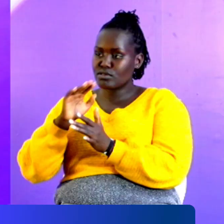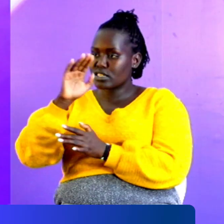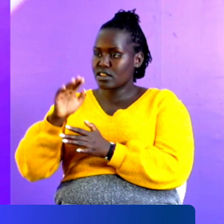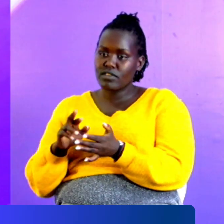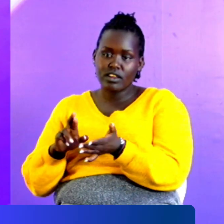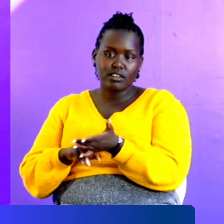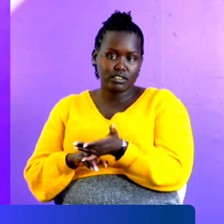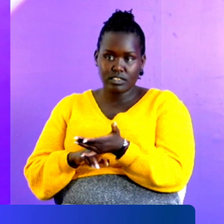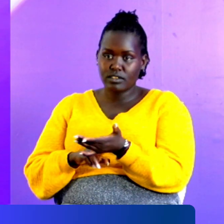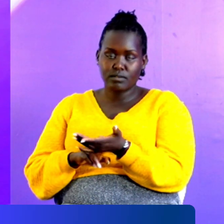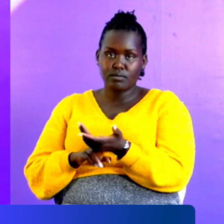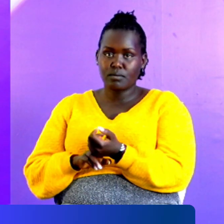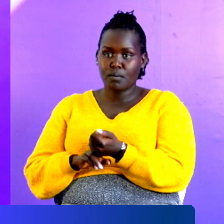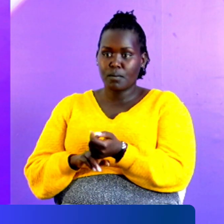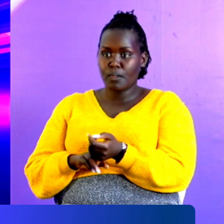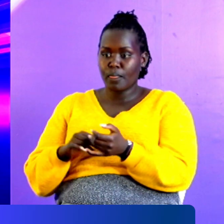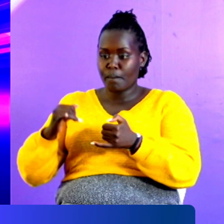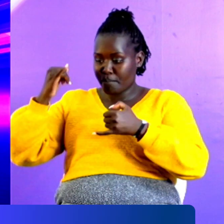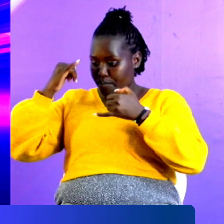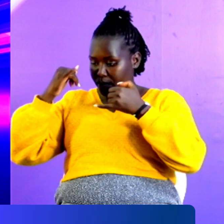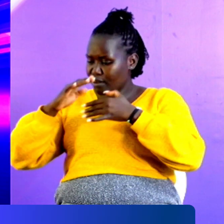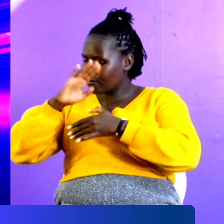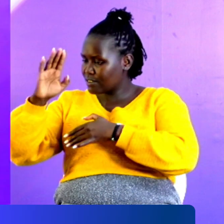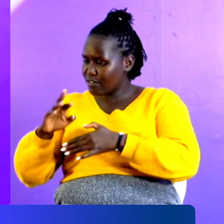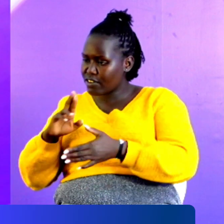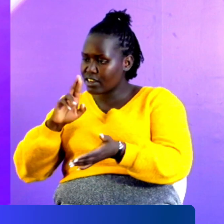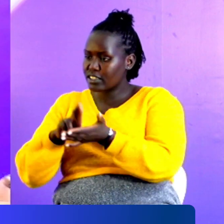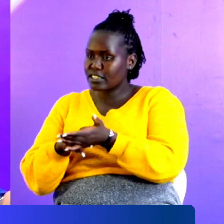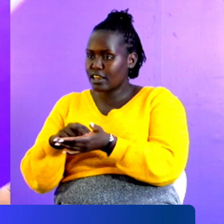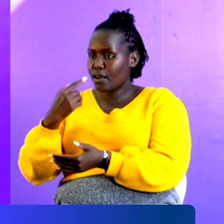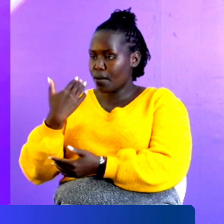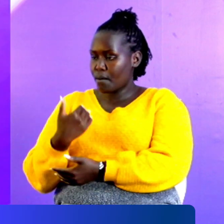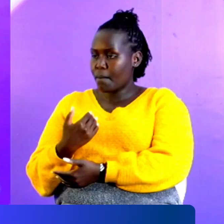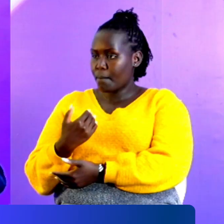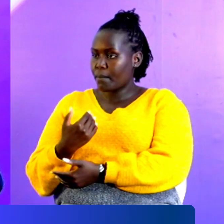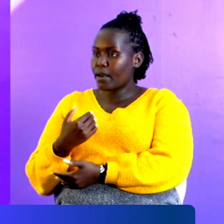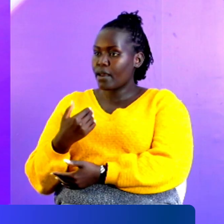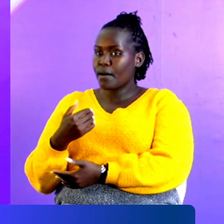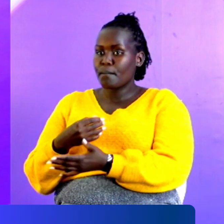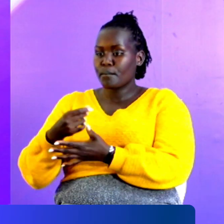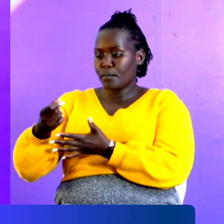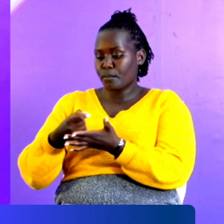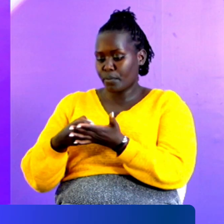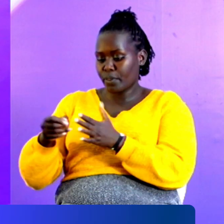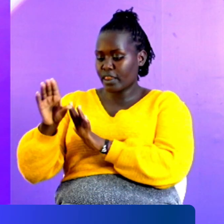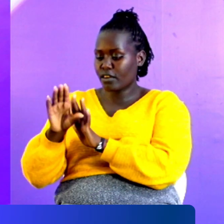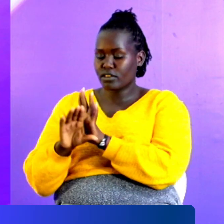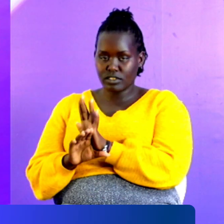Okay. It was just an idea. It was never registered. I mean, I was the one holding I am the one who drafted the constitution for